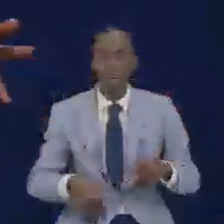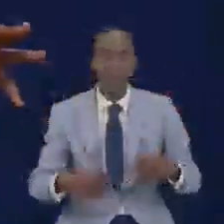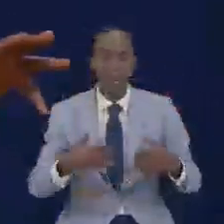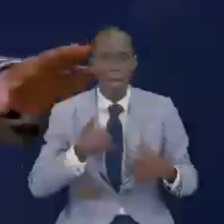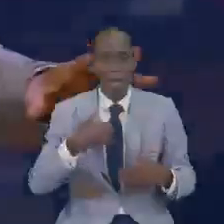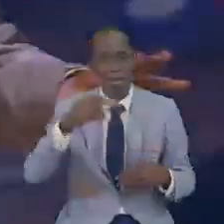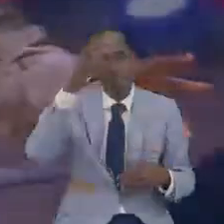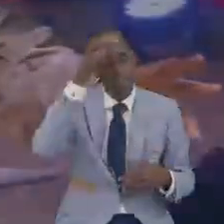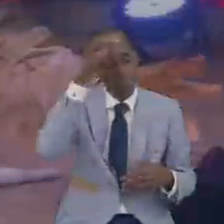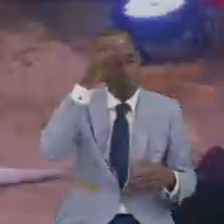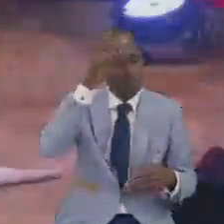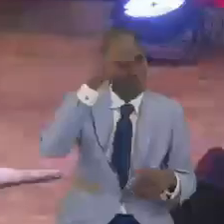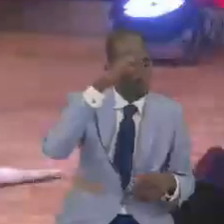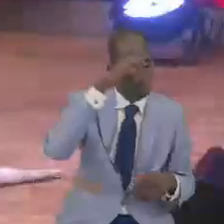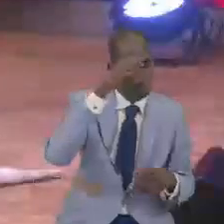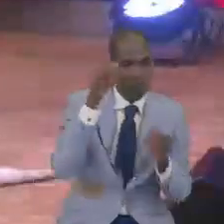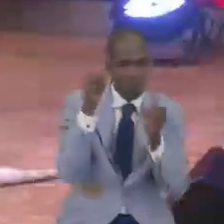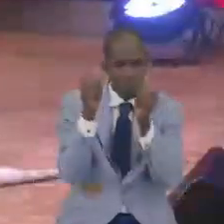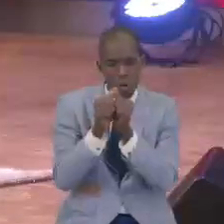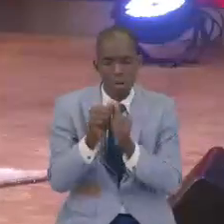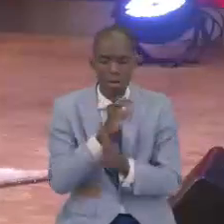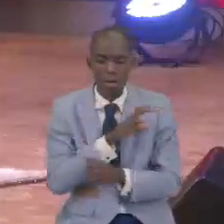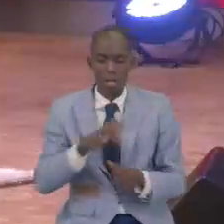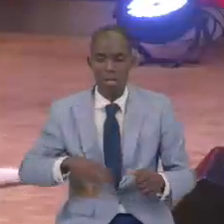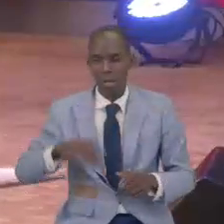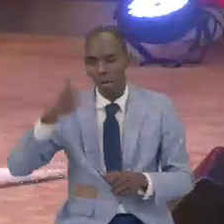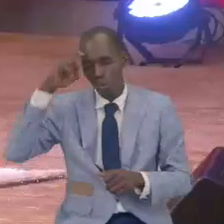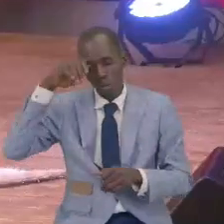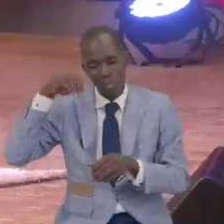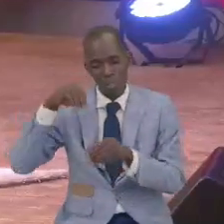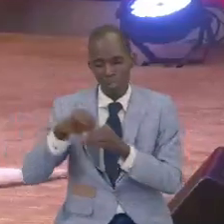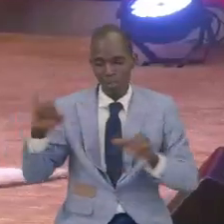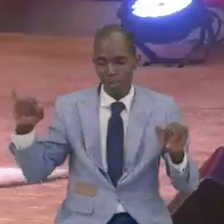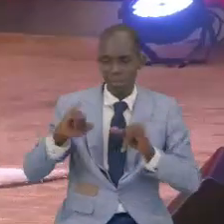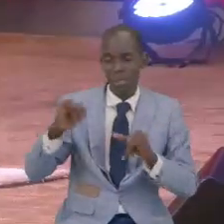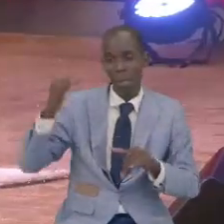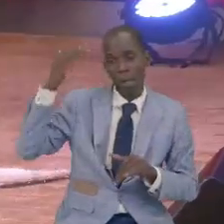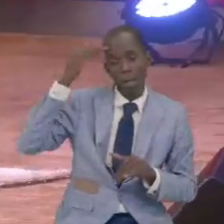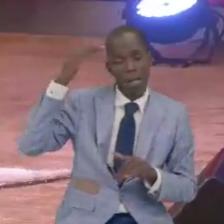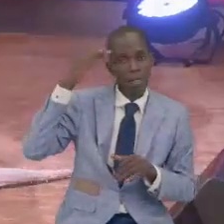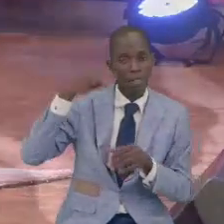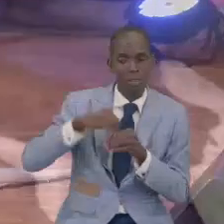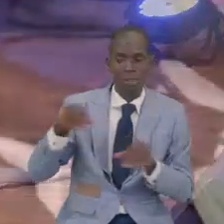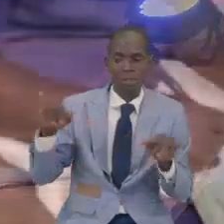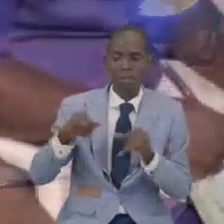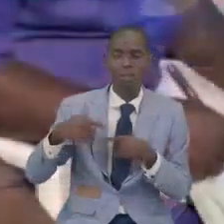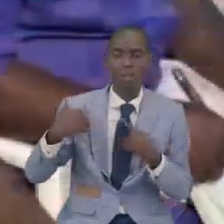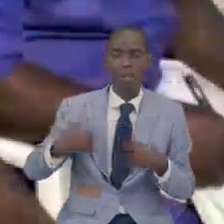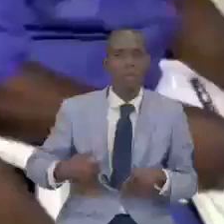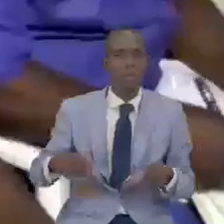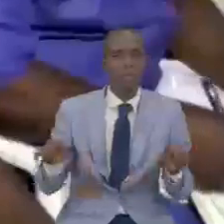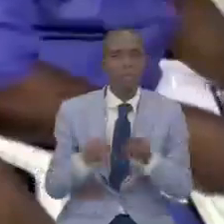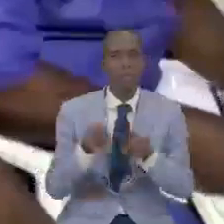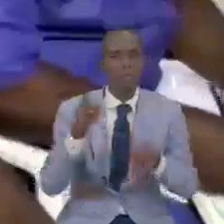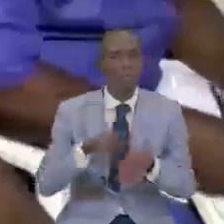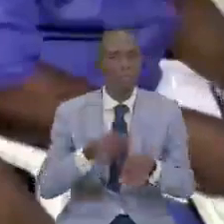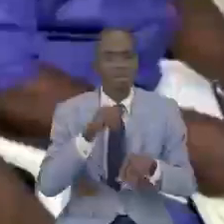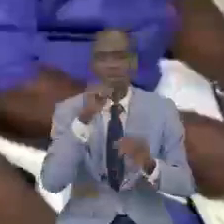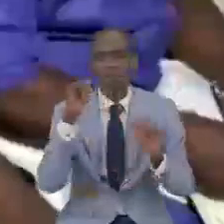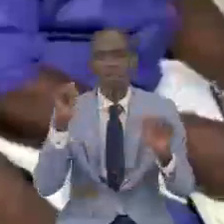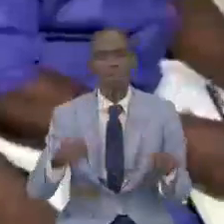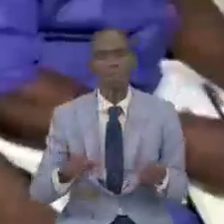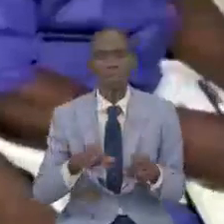wisdom and Christ's wisdom in the same heart at the same time. This wisdom